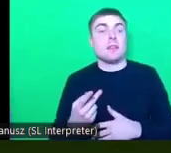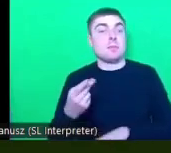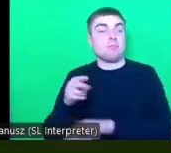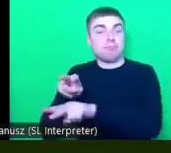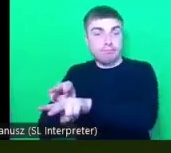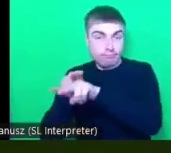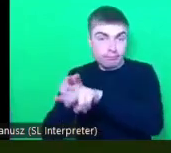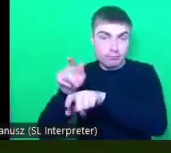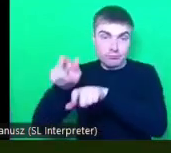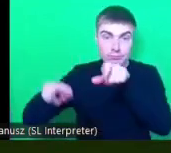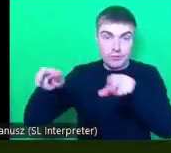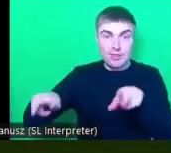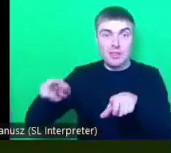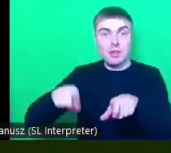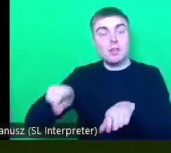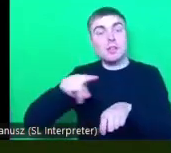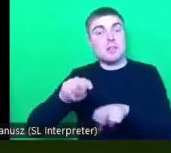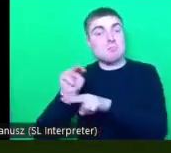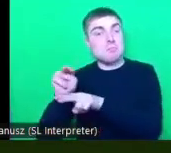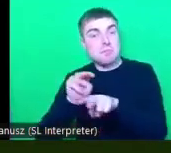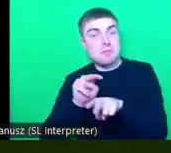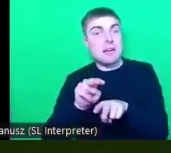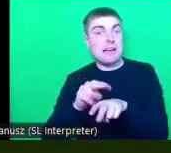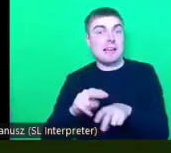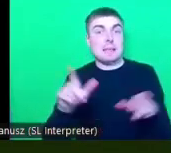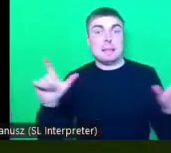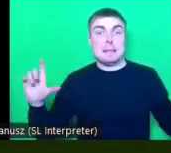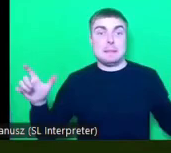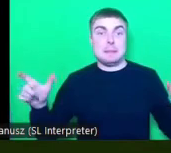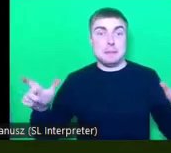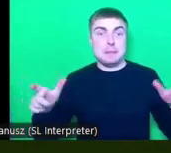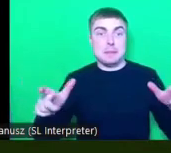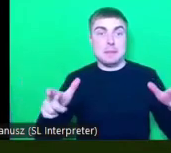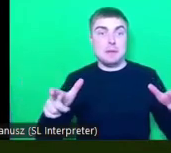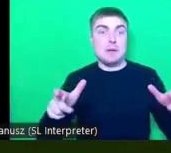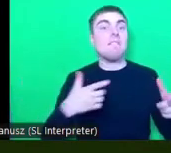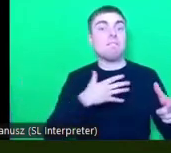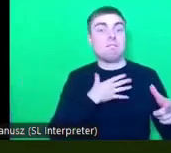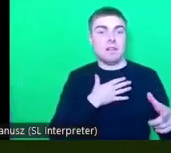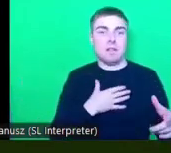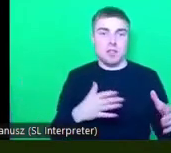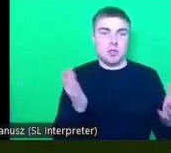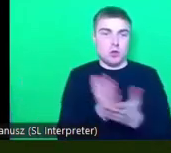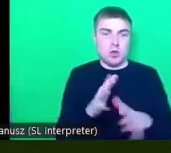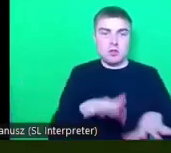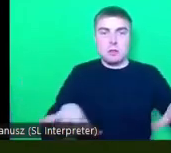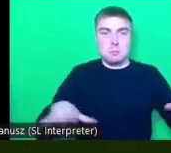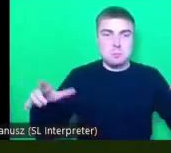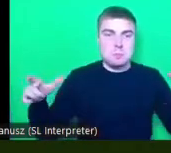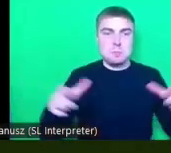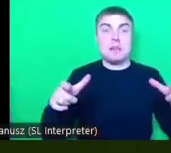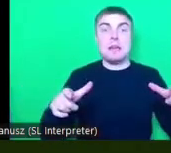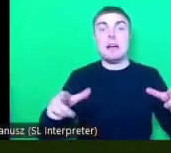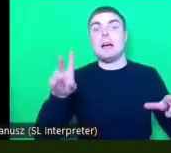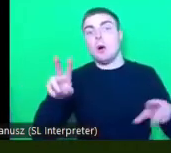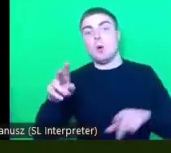actually overcompensate and harvest less moose than they actually have if they will just compensate for wolf predation.